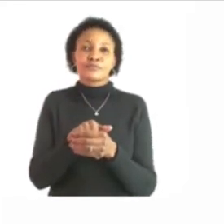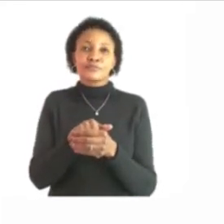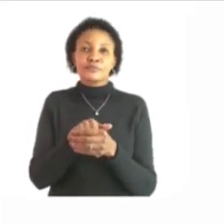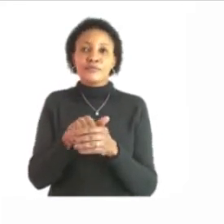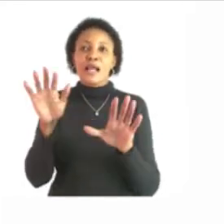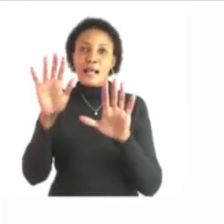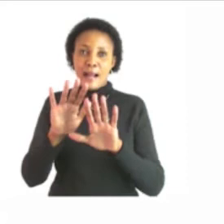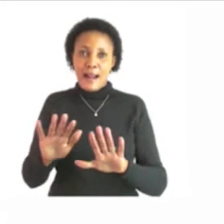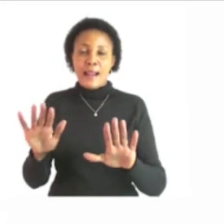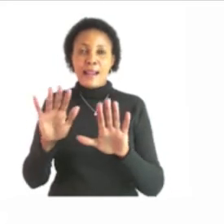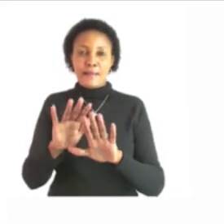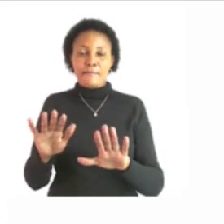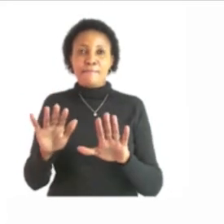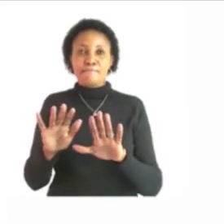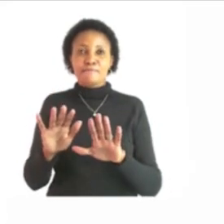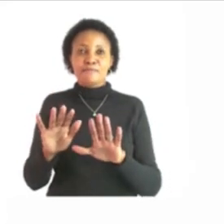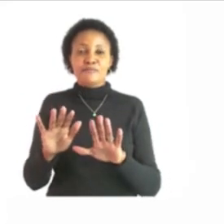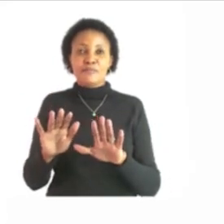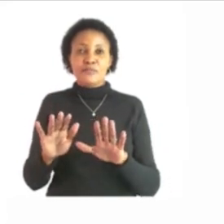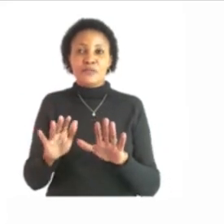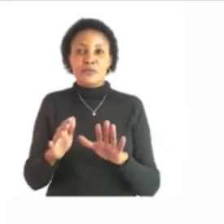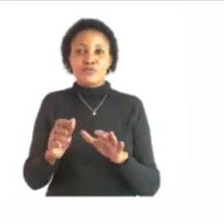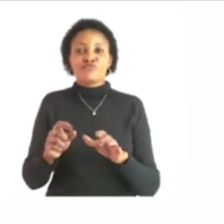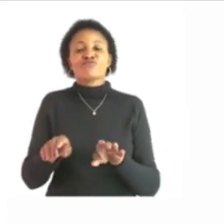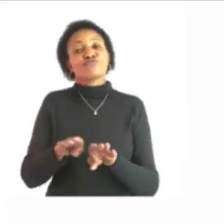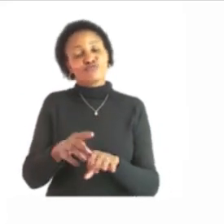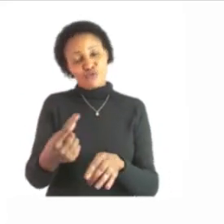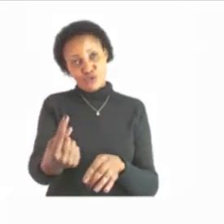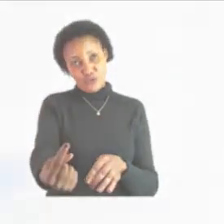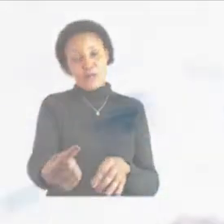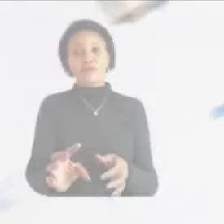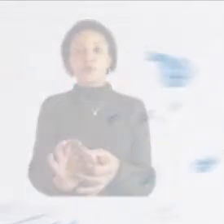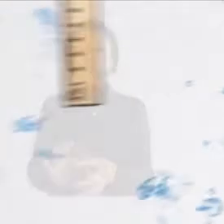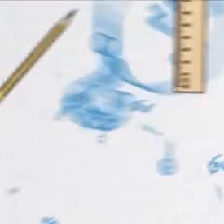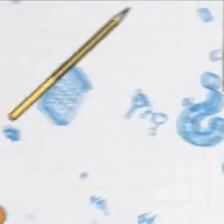and color them in. I want you to do this yourself at home.